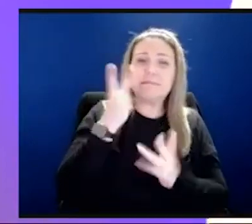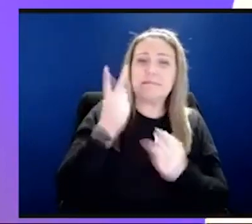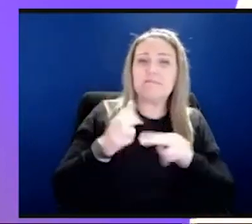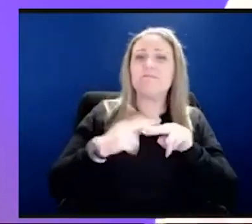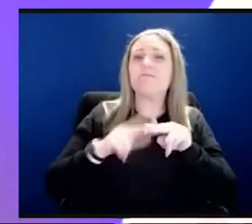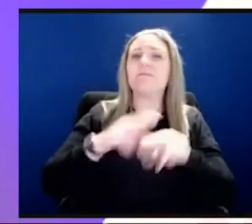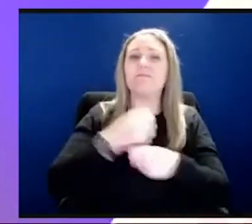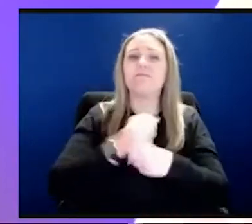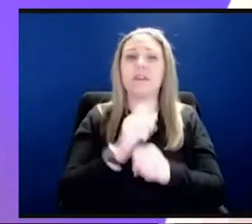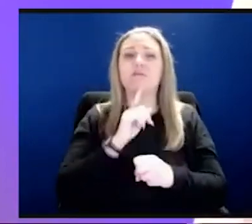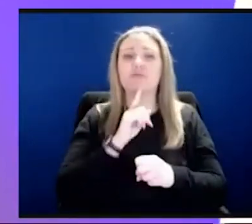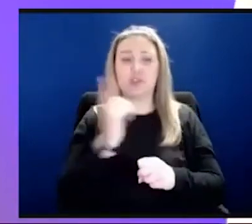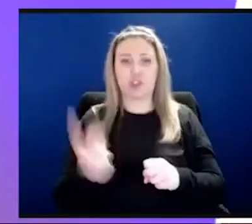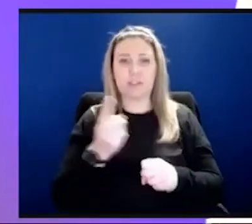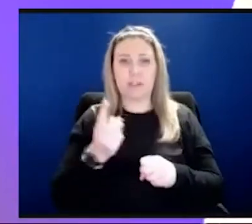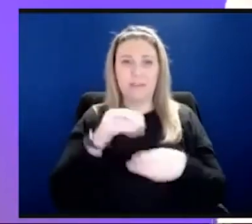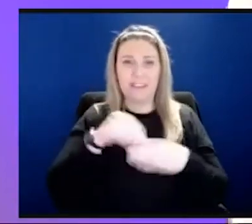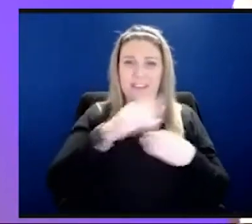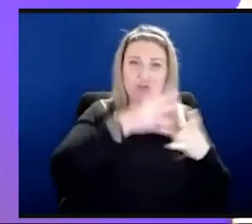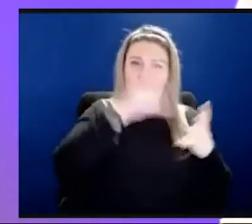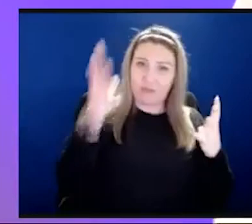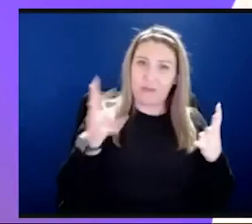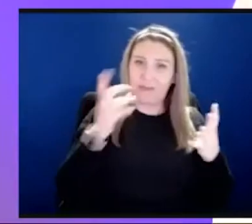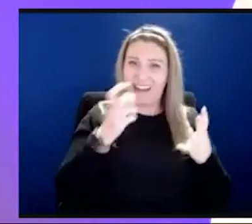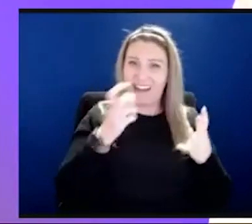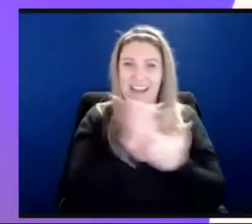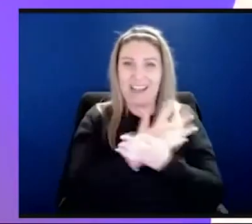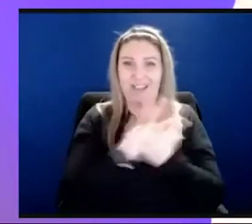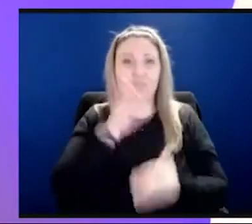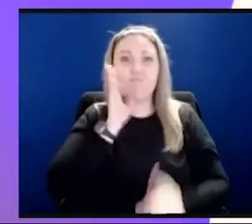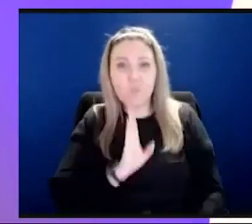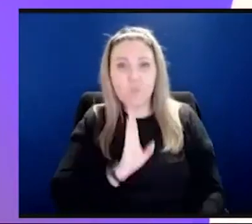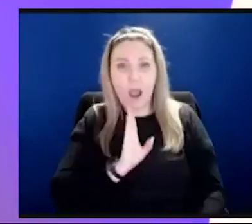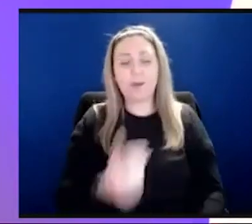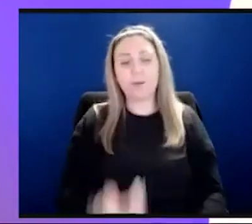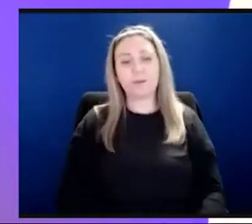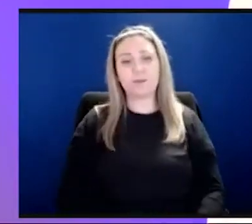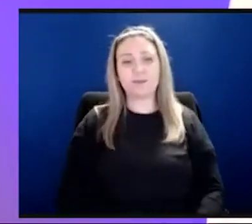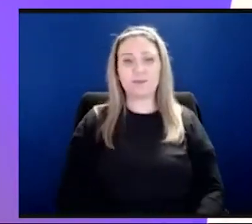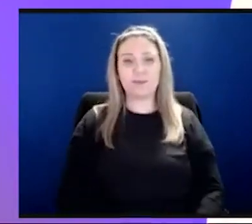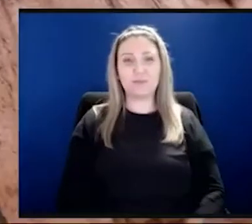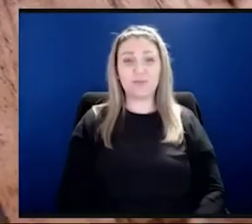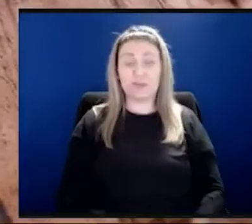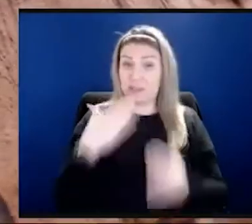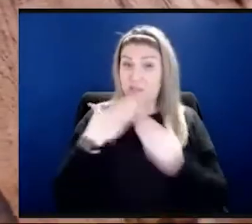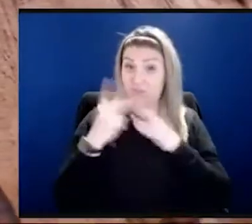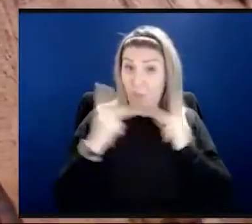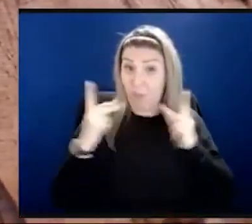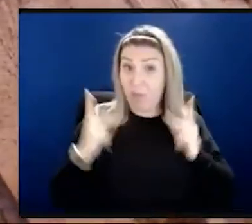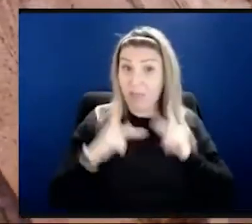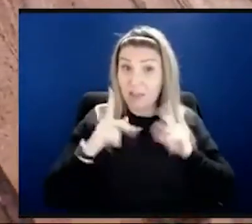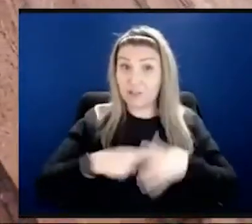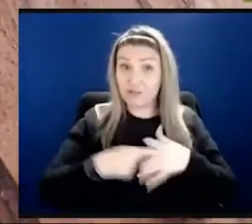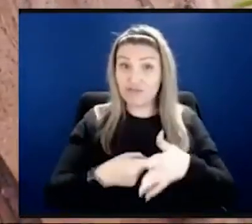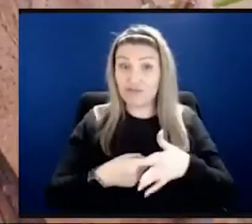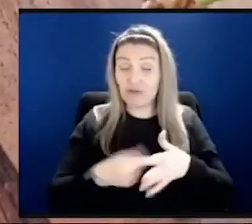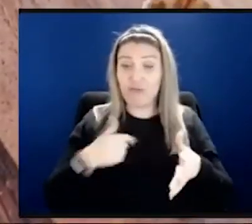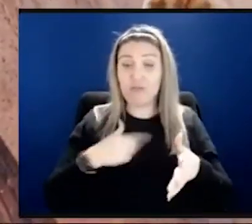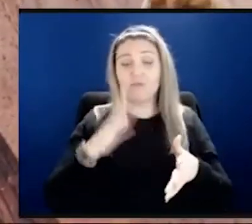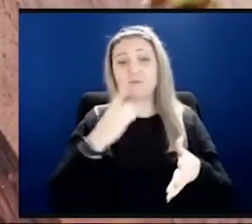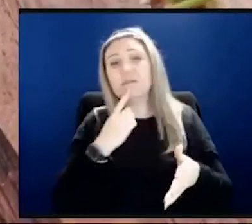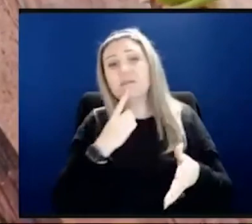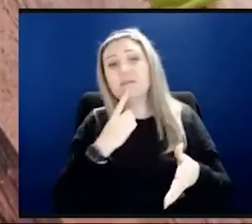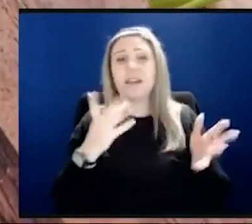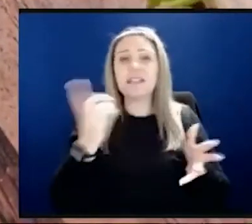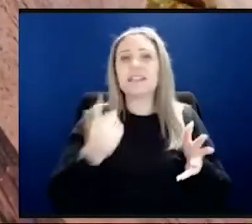something in the rainbow and everything's not brown. It would be a good place to start. I would say, you know, that somebody who comes in and